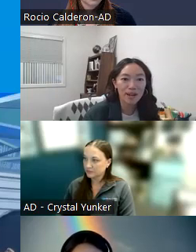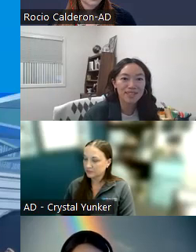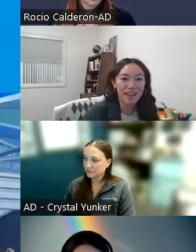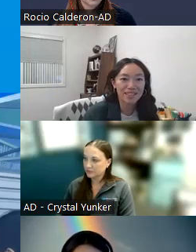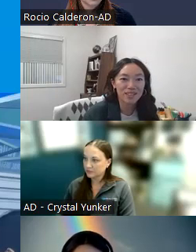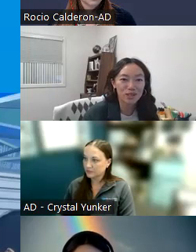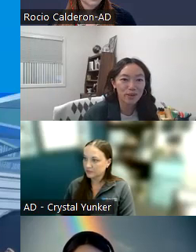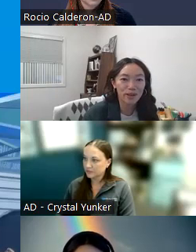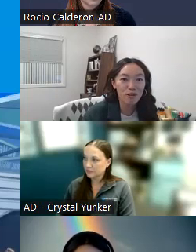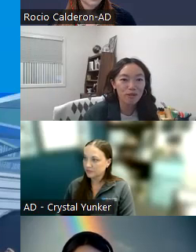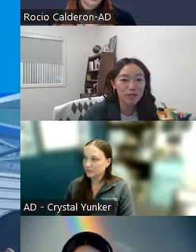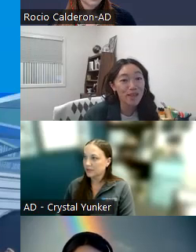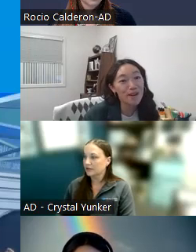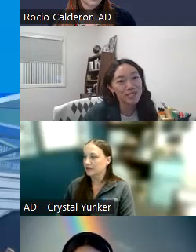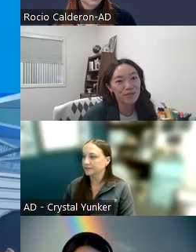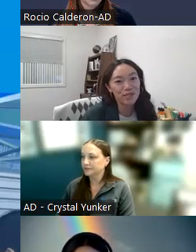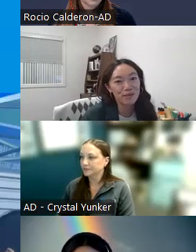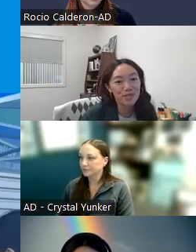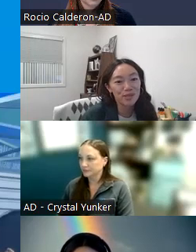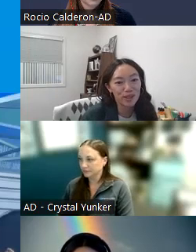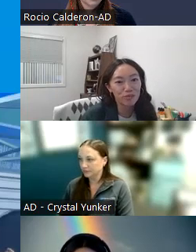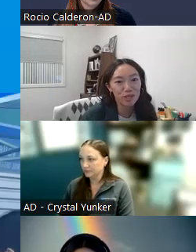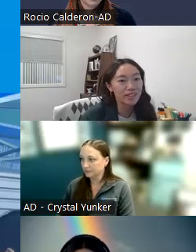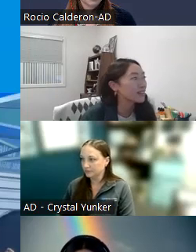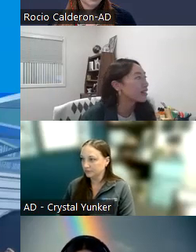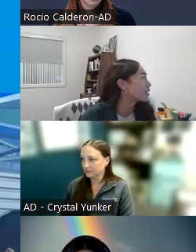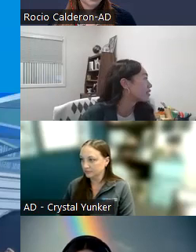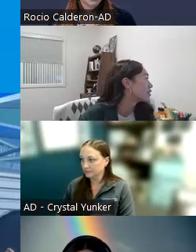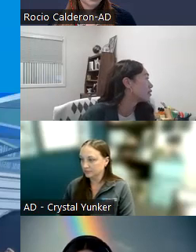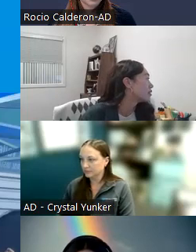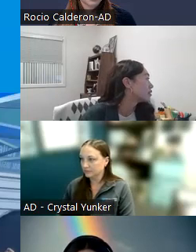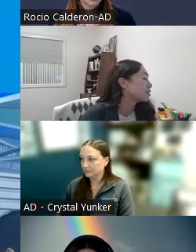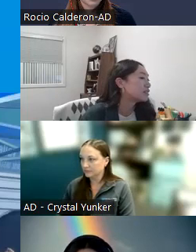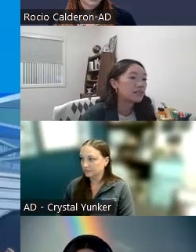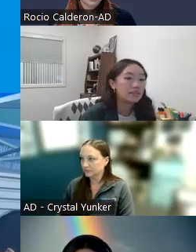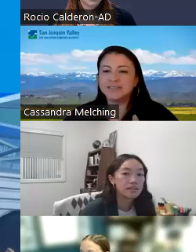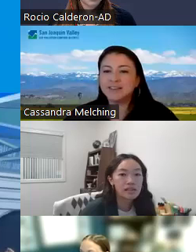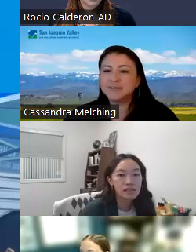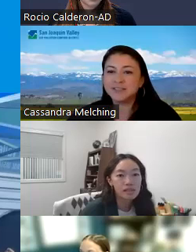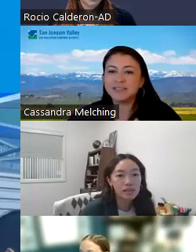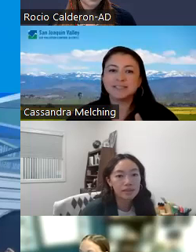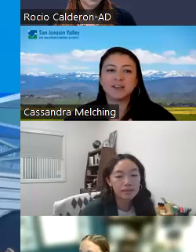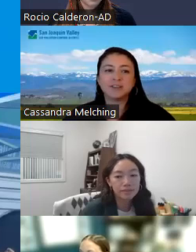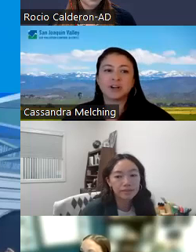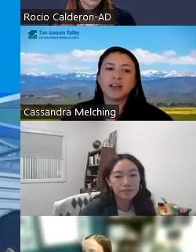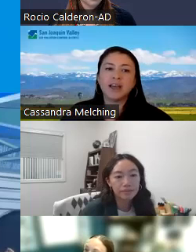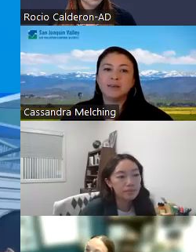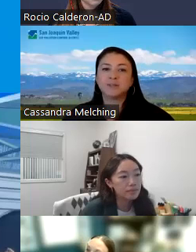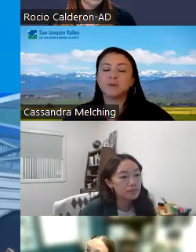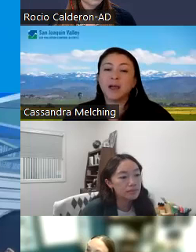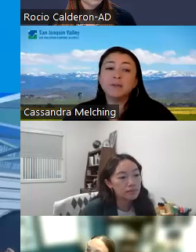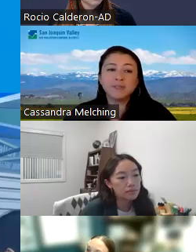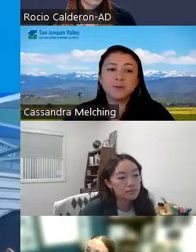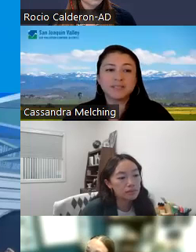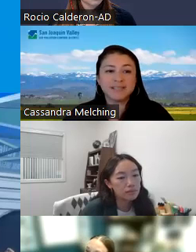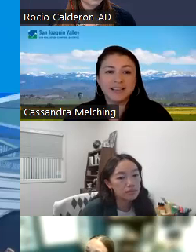and I want to pass to Cass to just quickly go over some of the outreach efforts we've been doing in the community. Hi, thank you, Steph. So this is Cassandra.